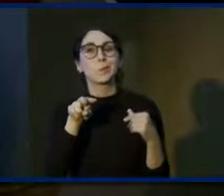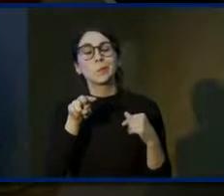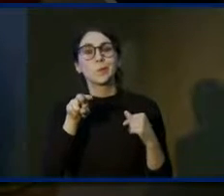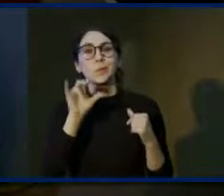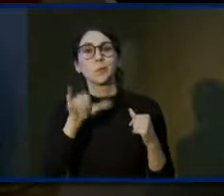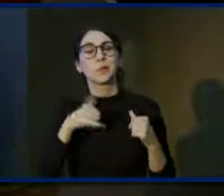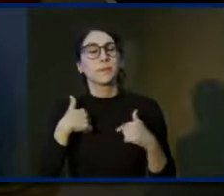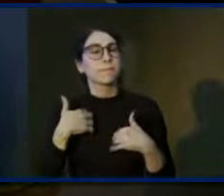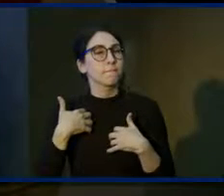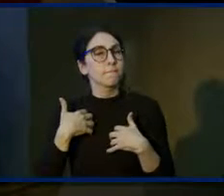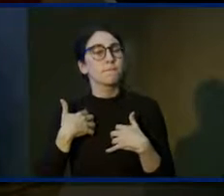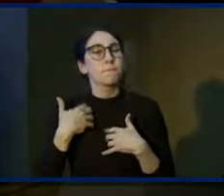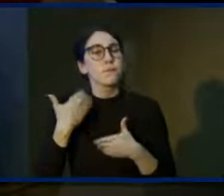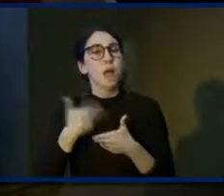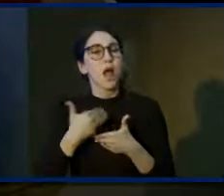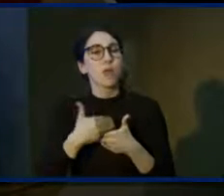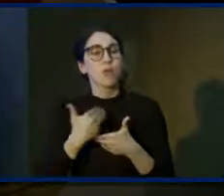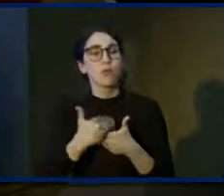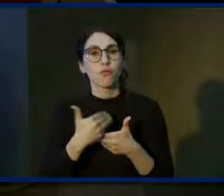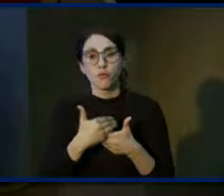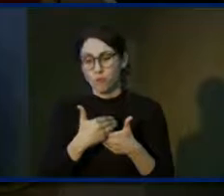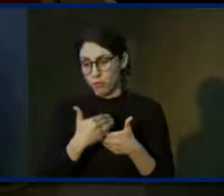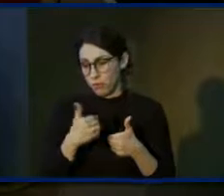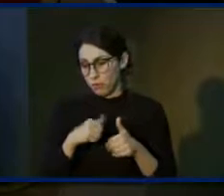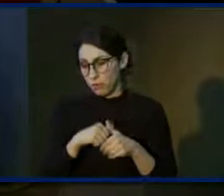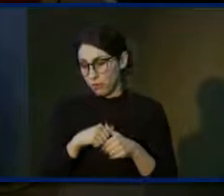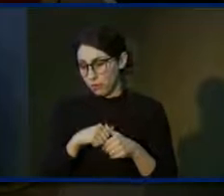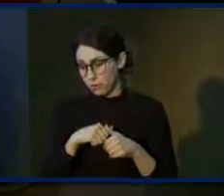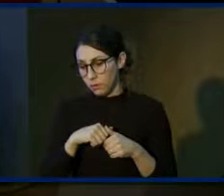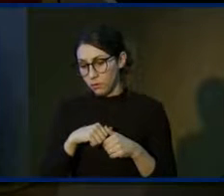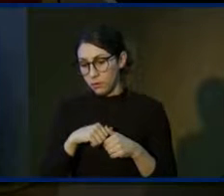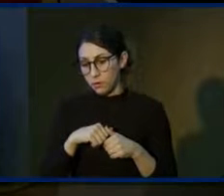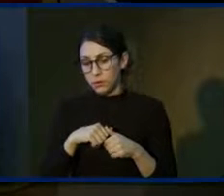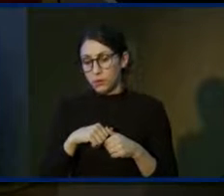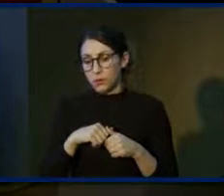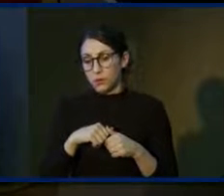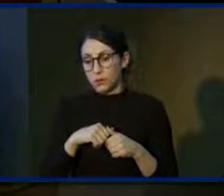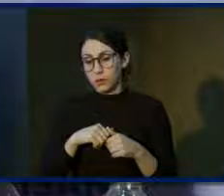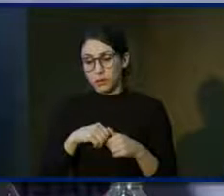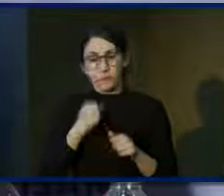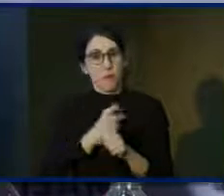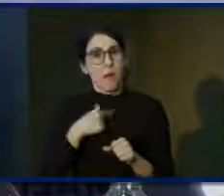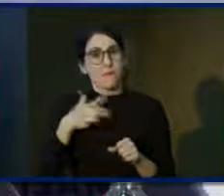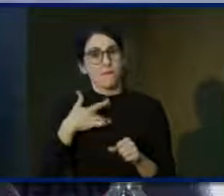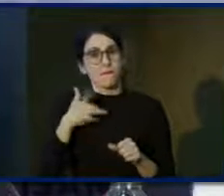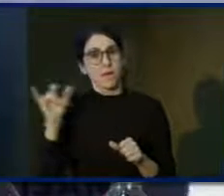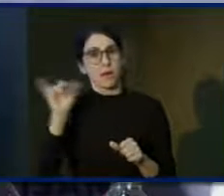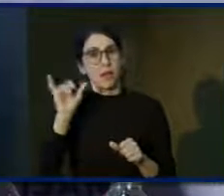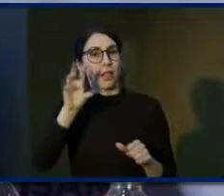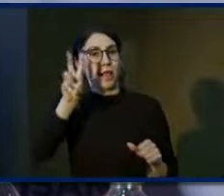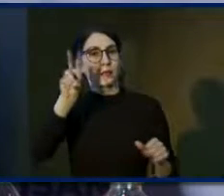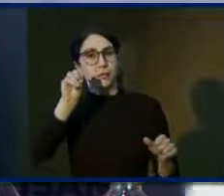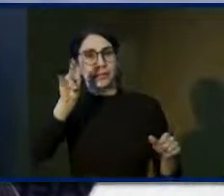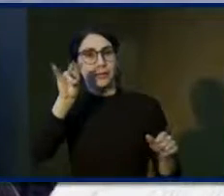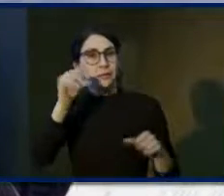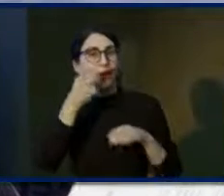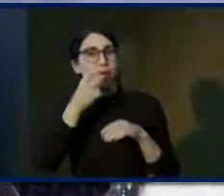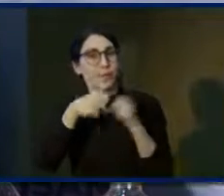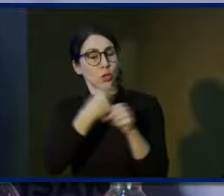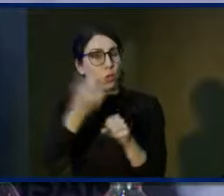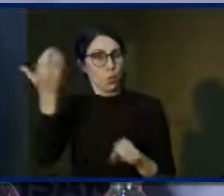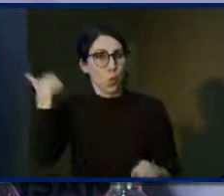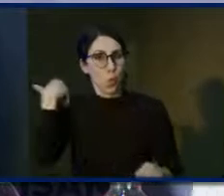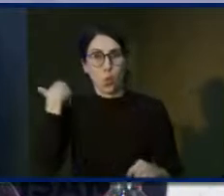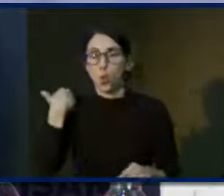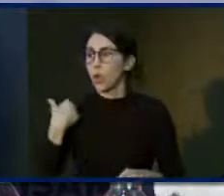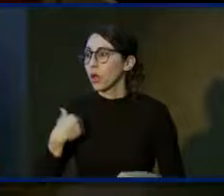It's bothersome. It makes me, takes me back, you know, 60, 70 years ago. So as you have observed, you